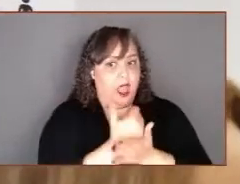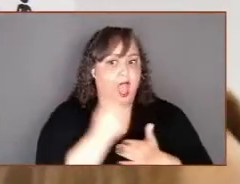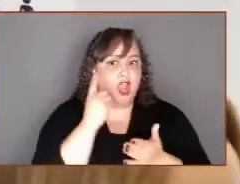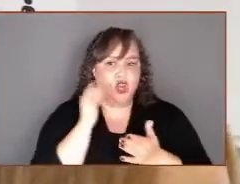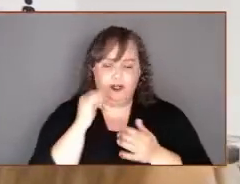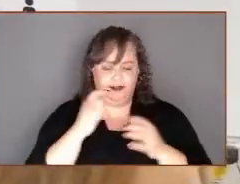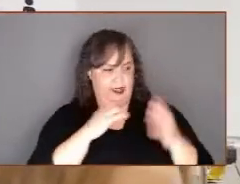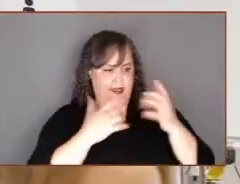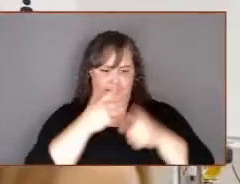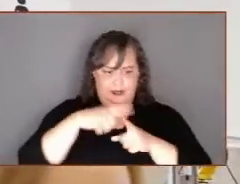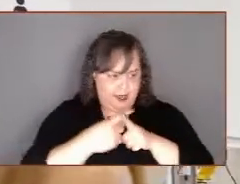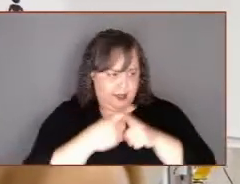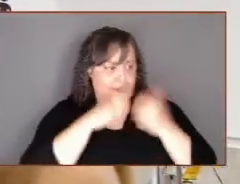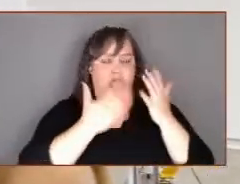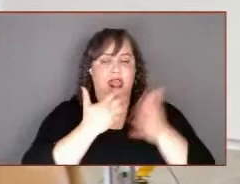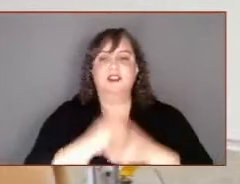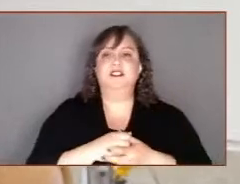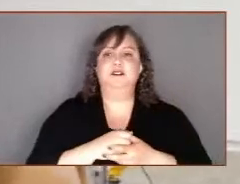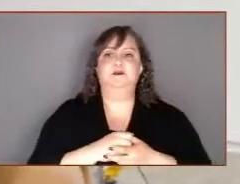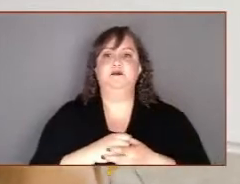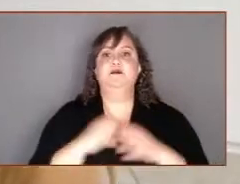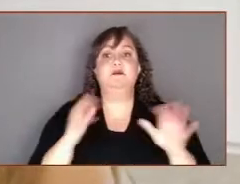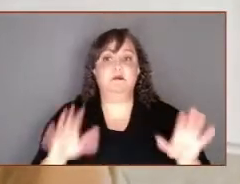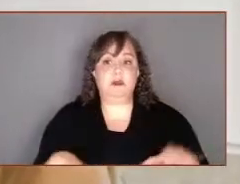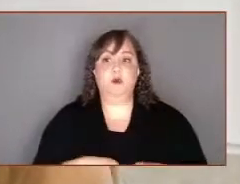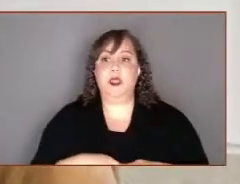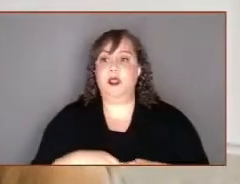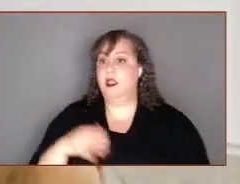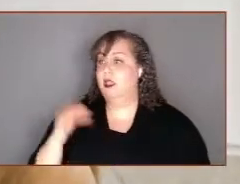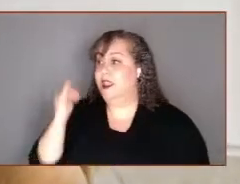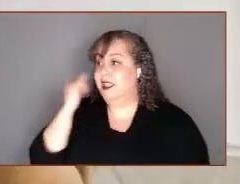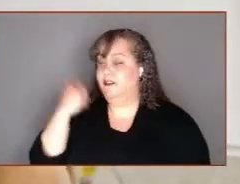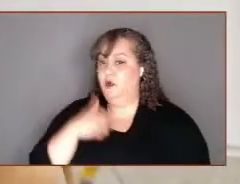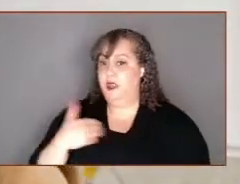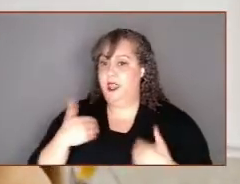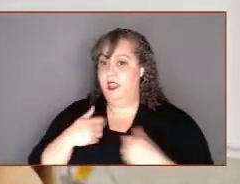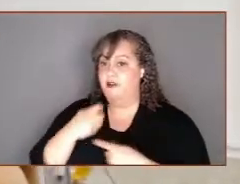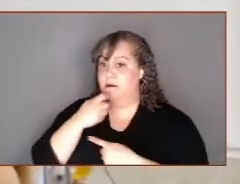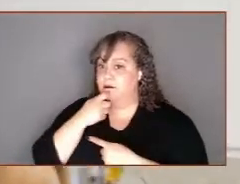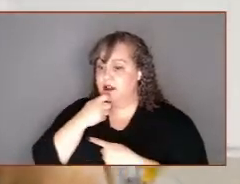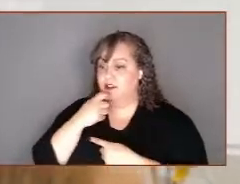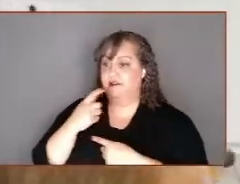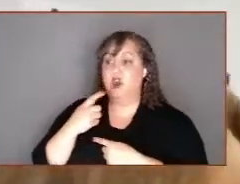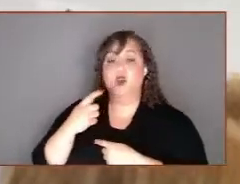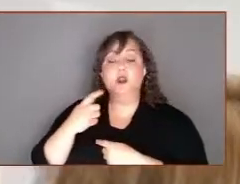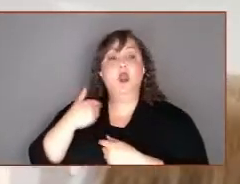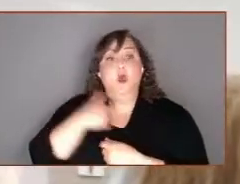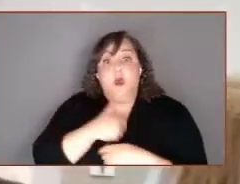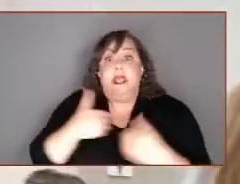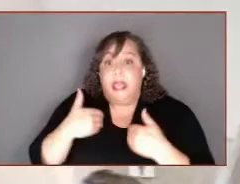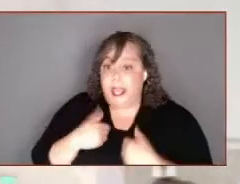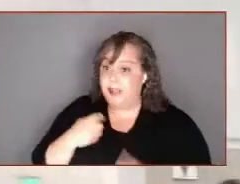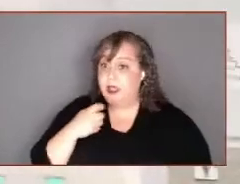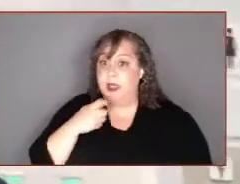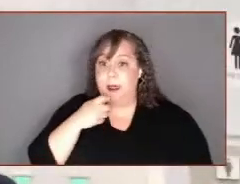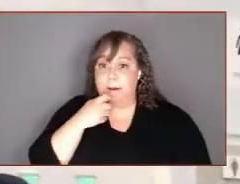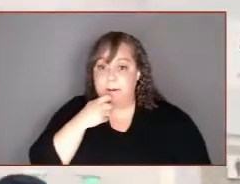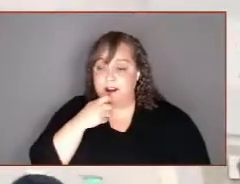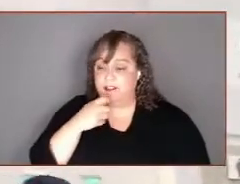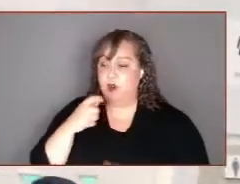cool. Yeah, so, first off, we got a microphone. We got it closely attached to the drill. And, getting water is nice, and we've